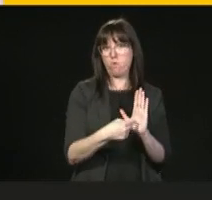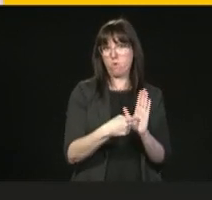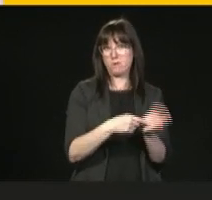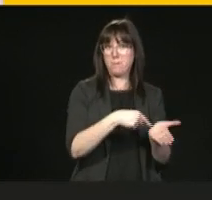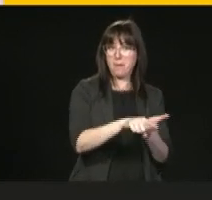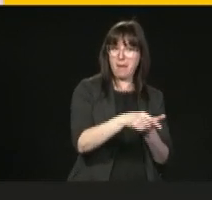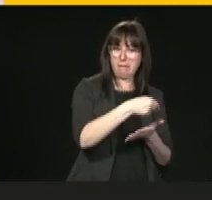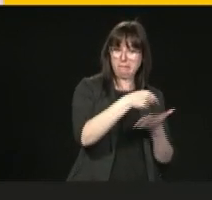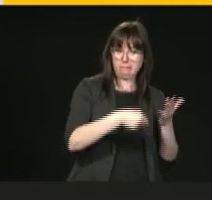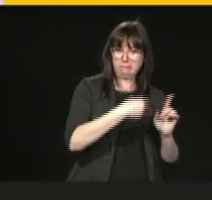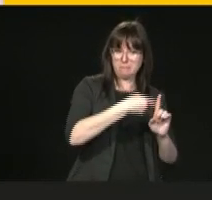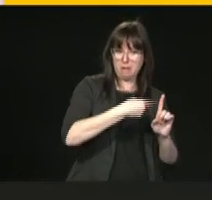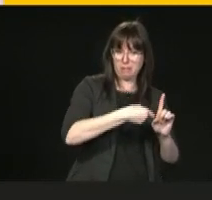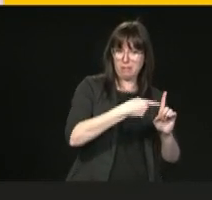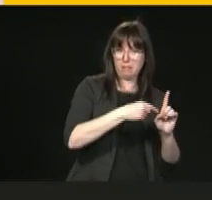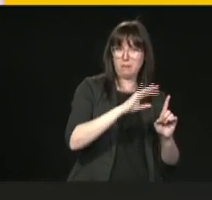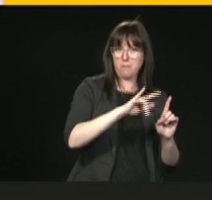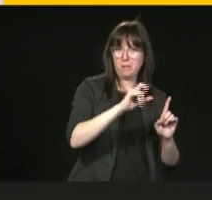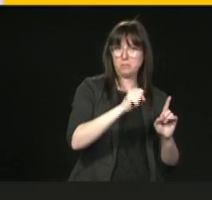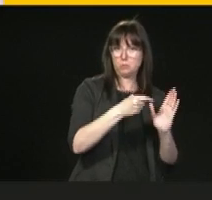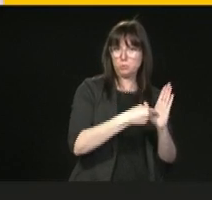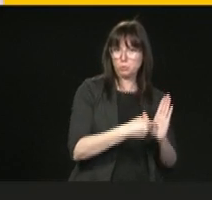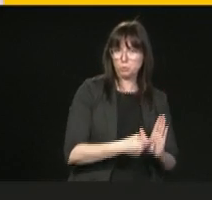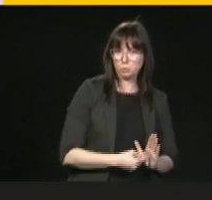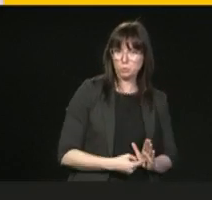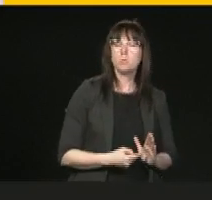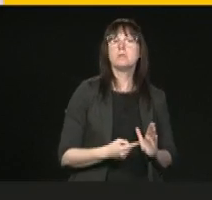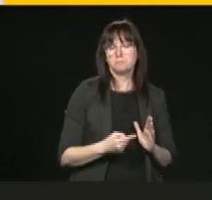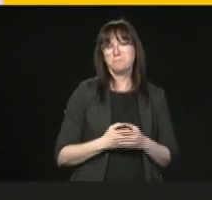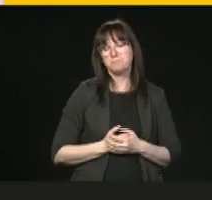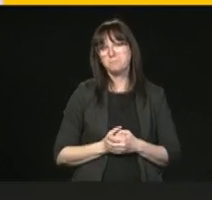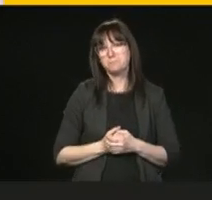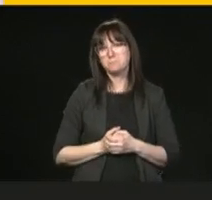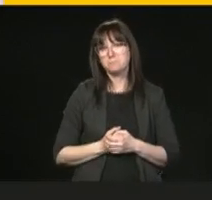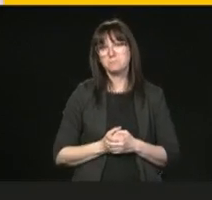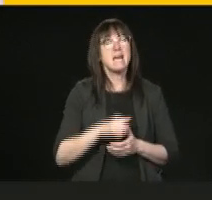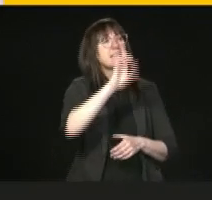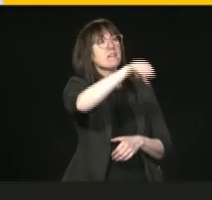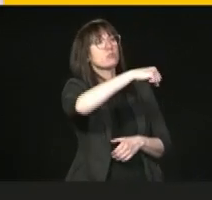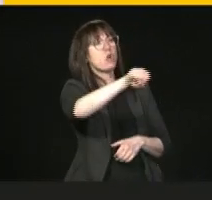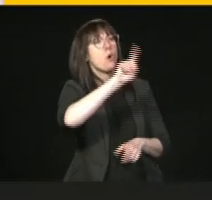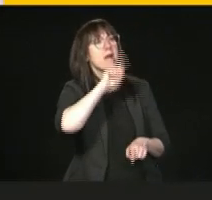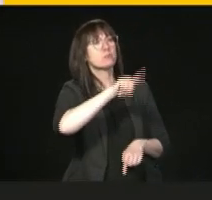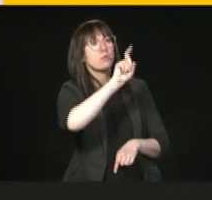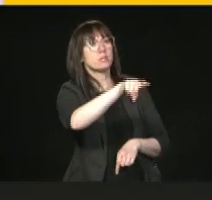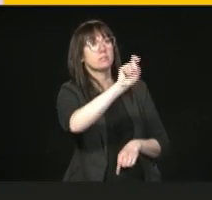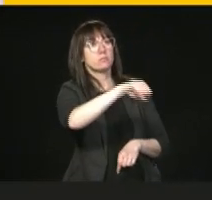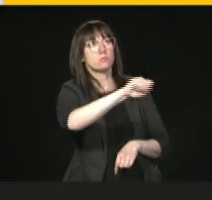to make it through this crisis in the best possible way. So yes or no?